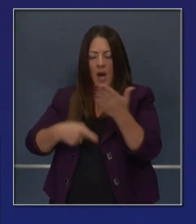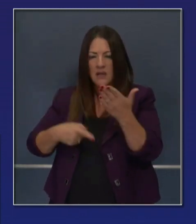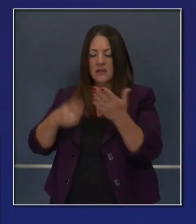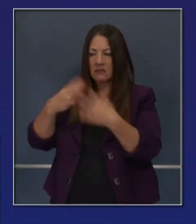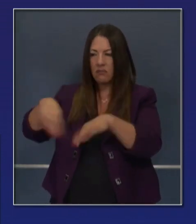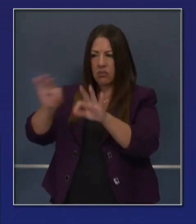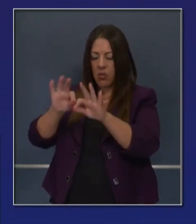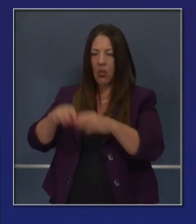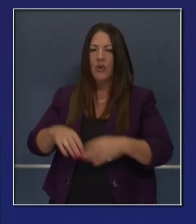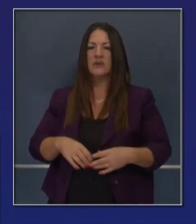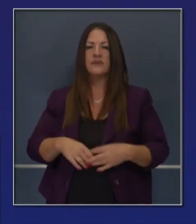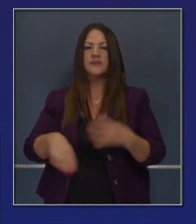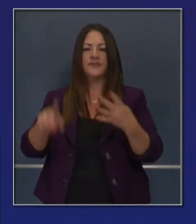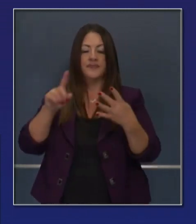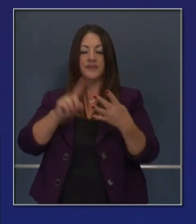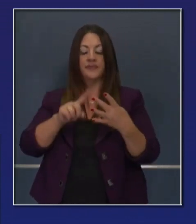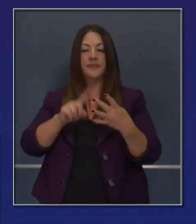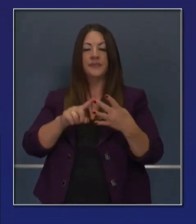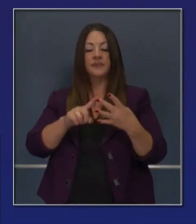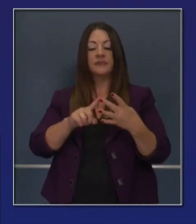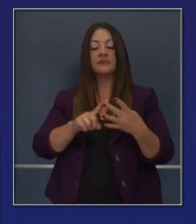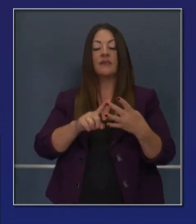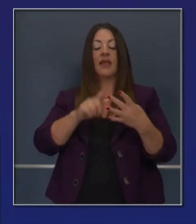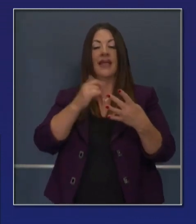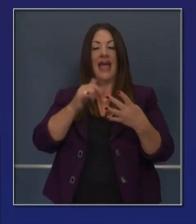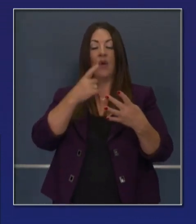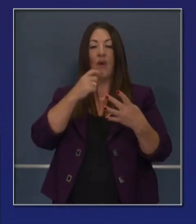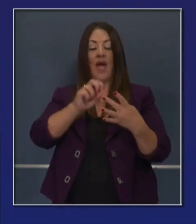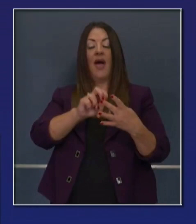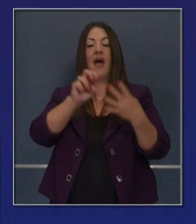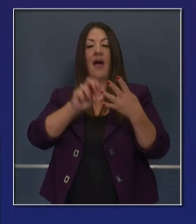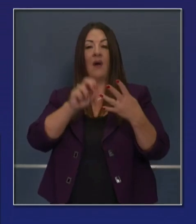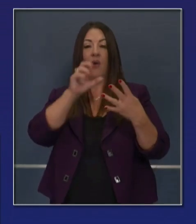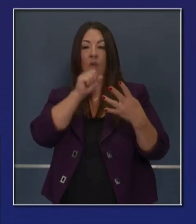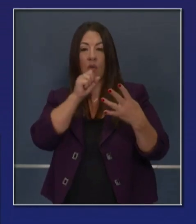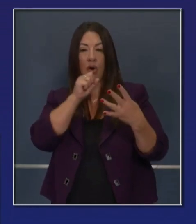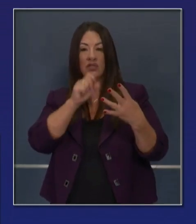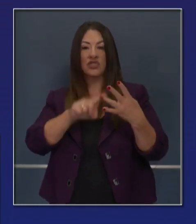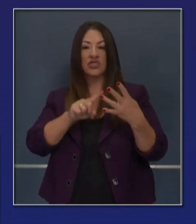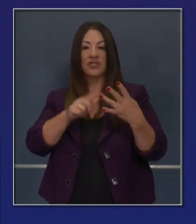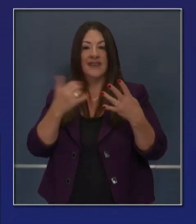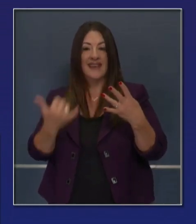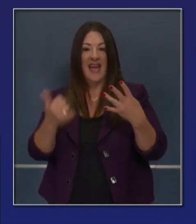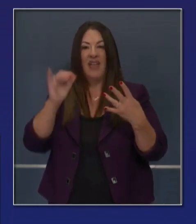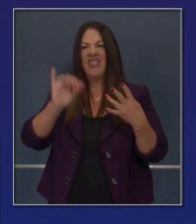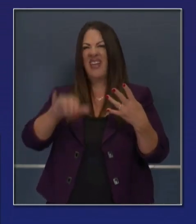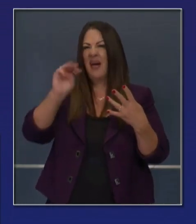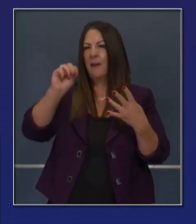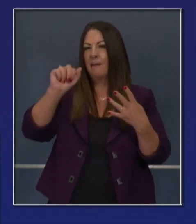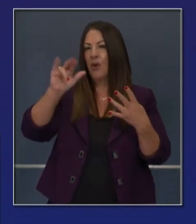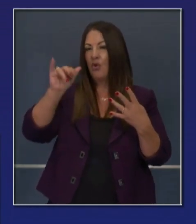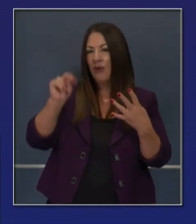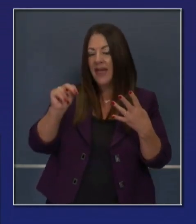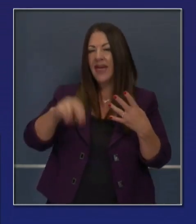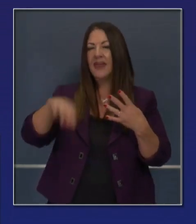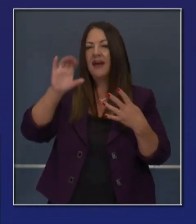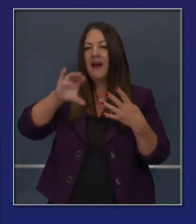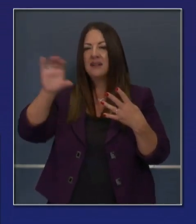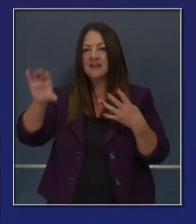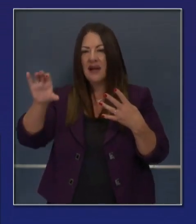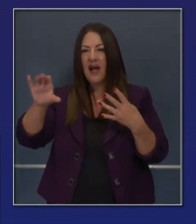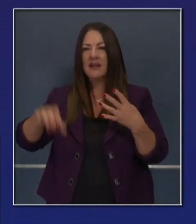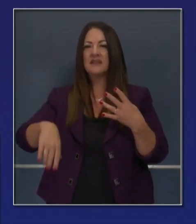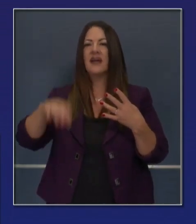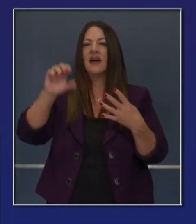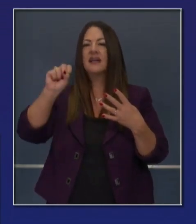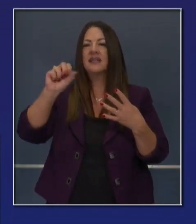to orange, Contra Costa, Marin, San Mateo, and Santa Cruz. And then orange to yellow, Calaveras County. And